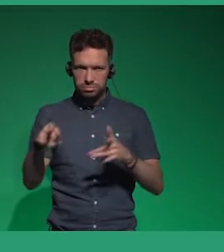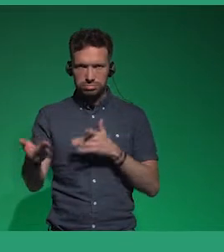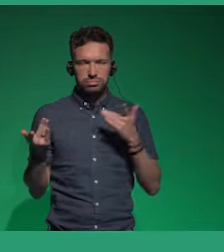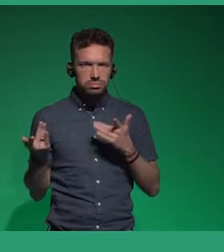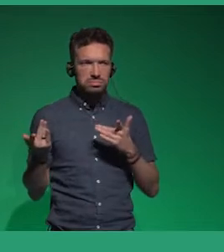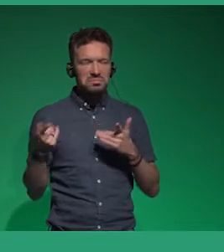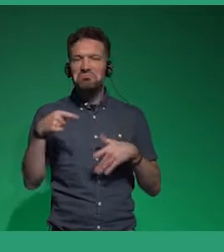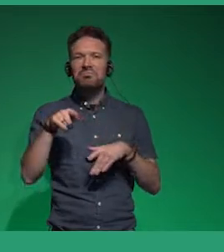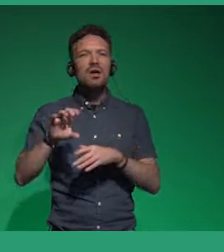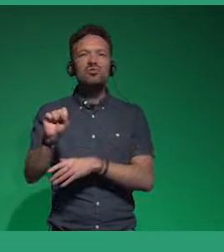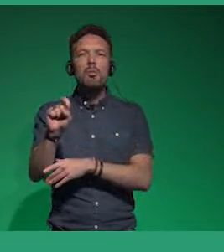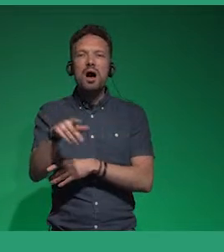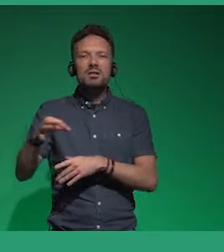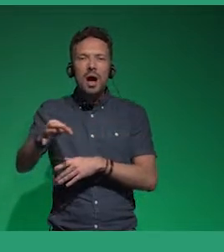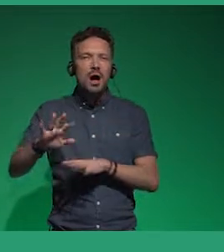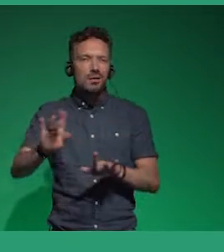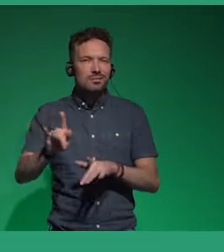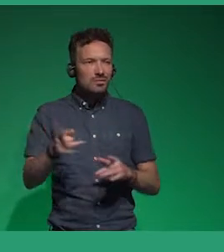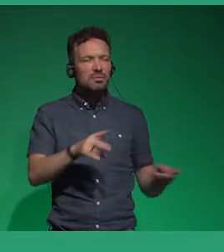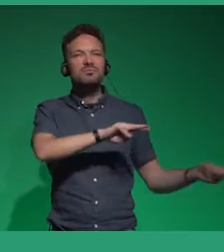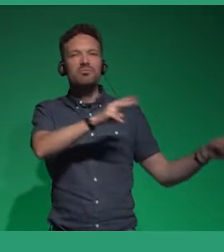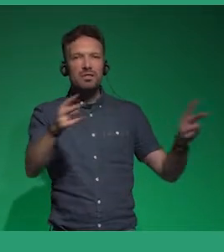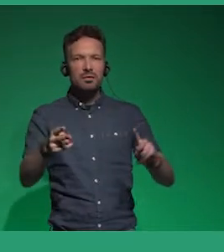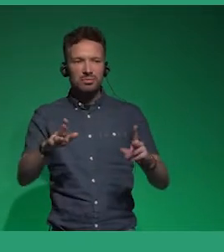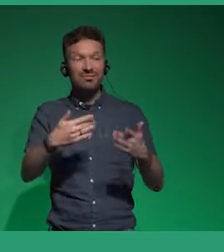part, you have seen this photo